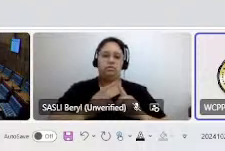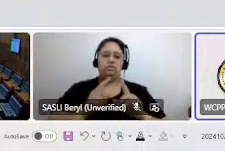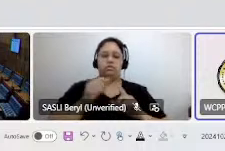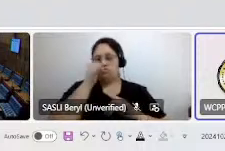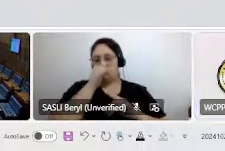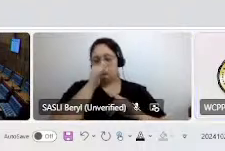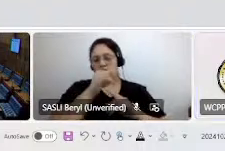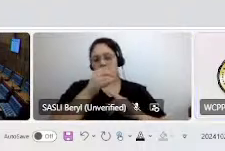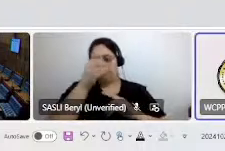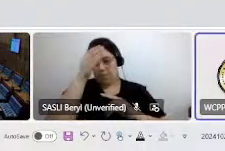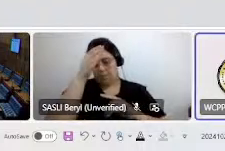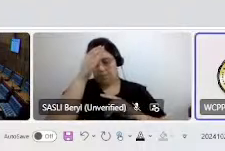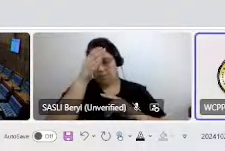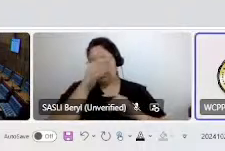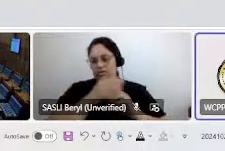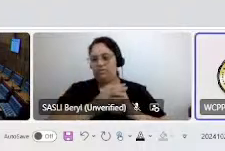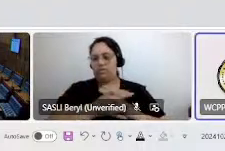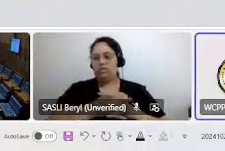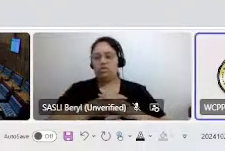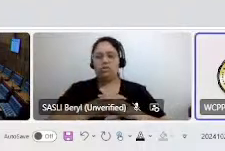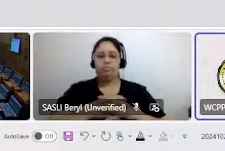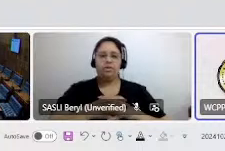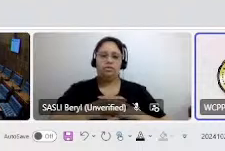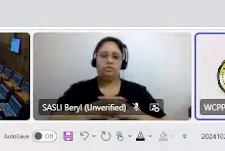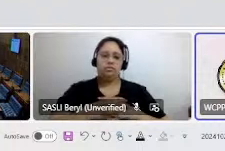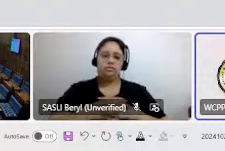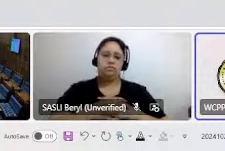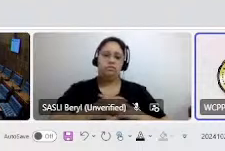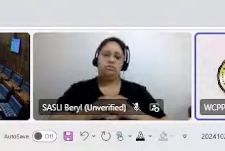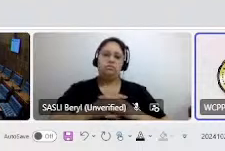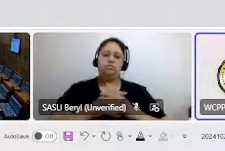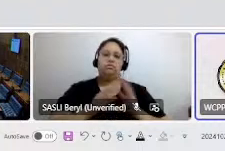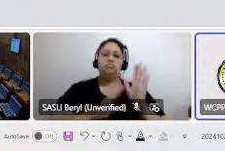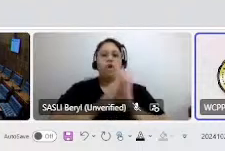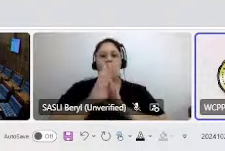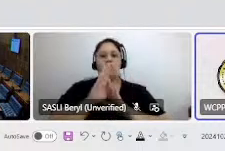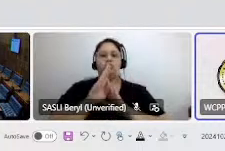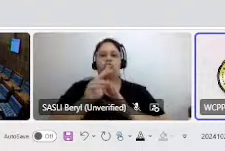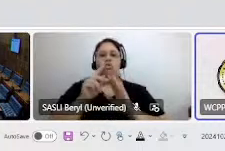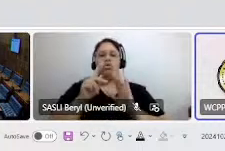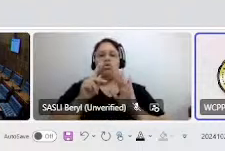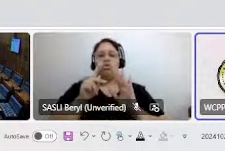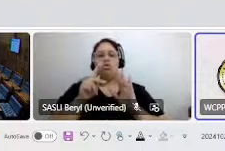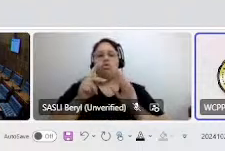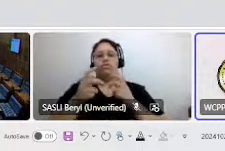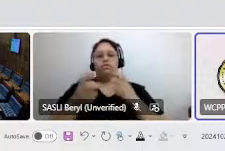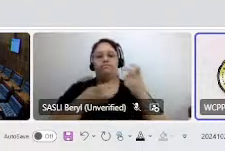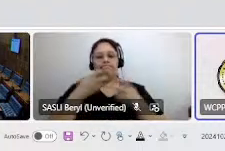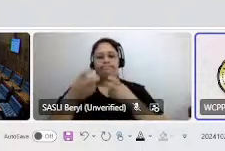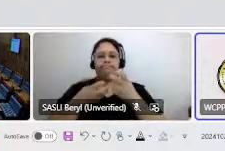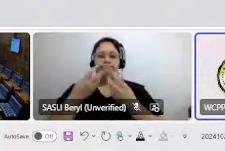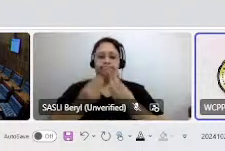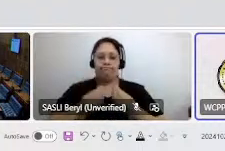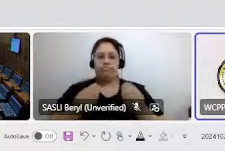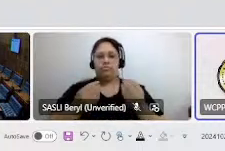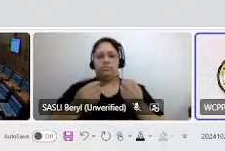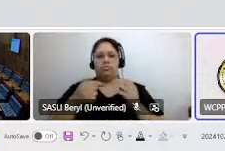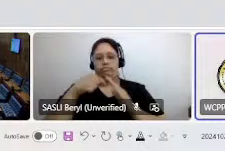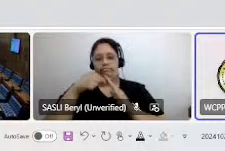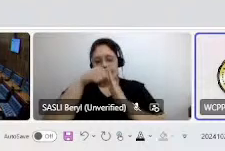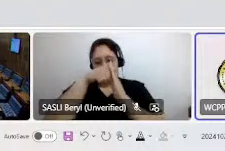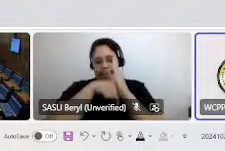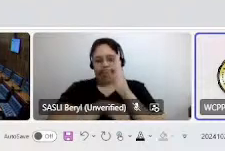intelligence, and we also see the rise of kidnapping. So there's certain, we can, actually quite a long list we can go into